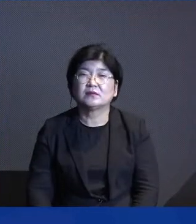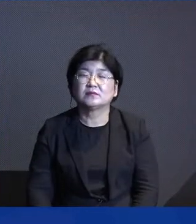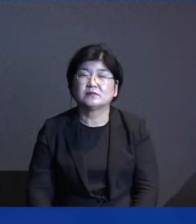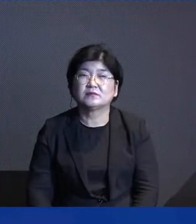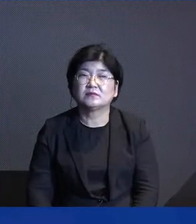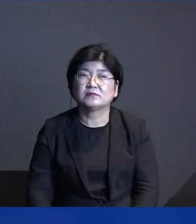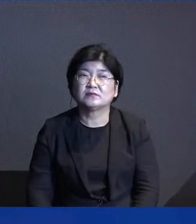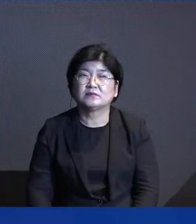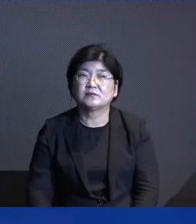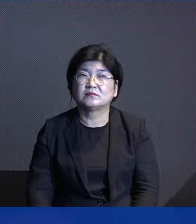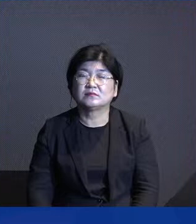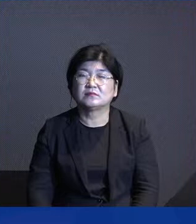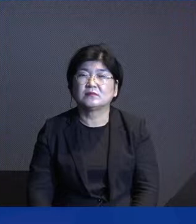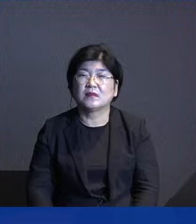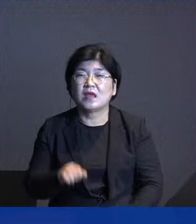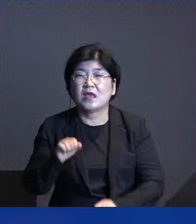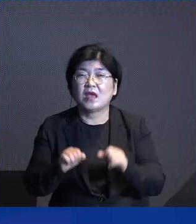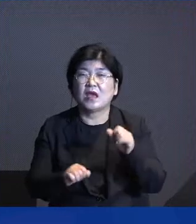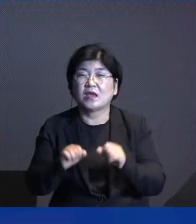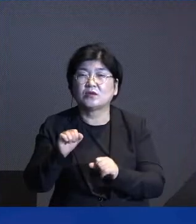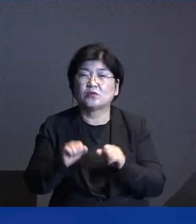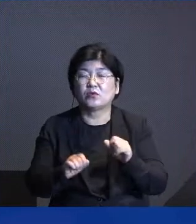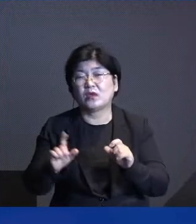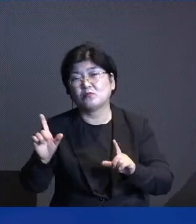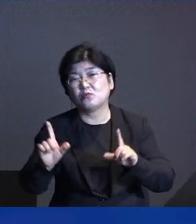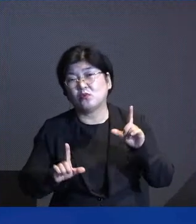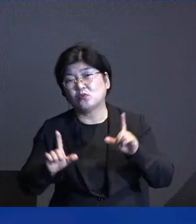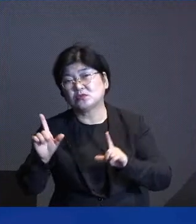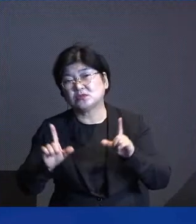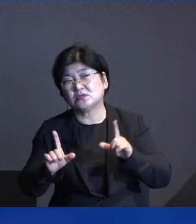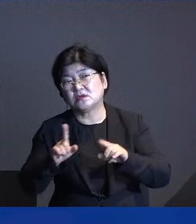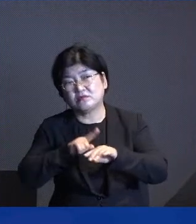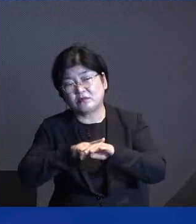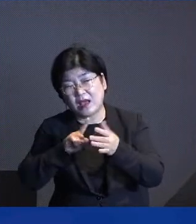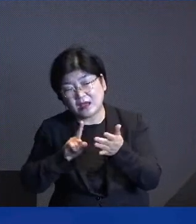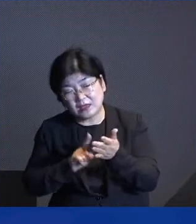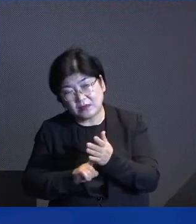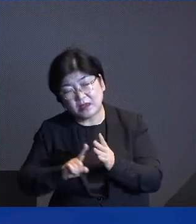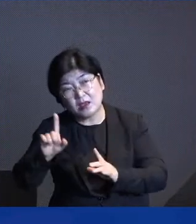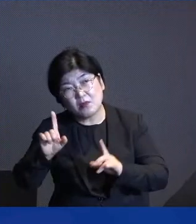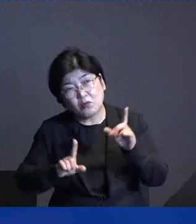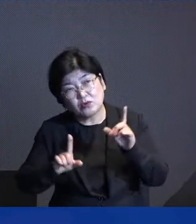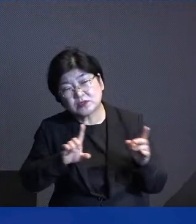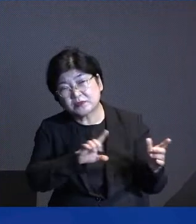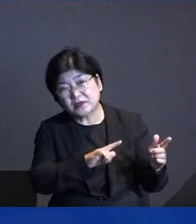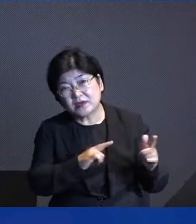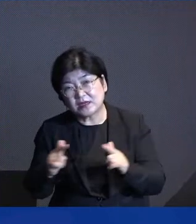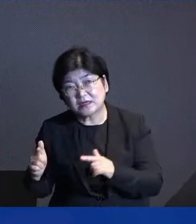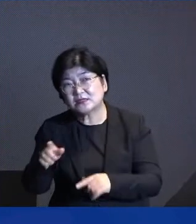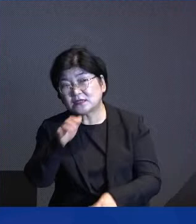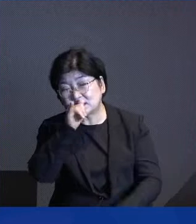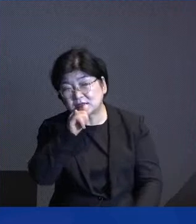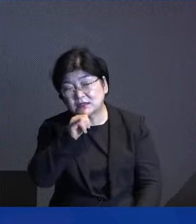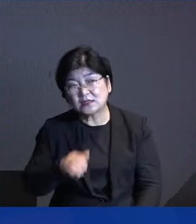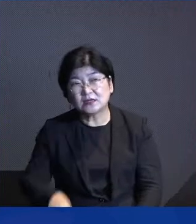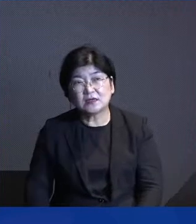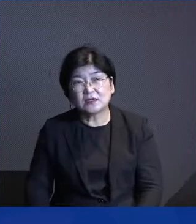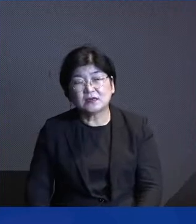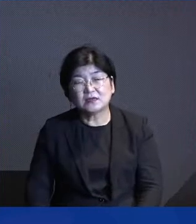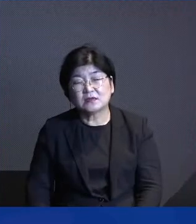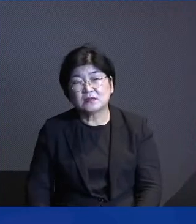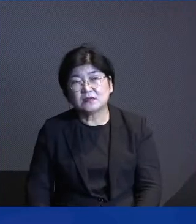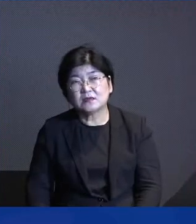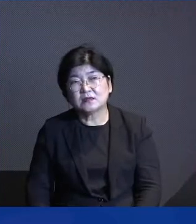psychological symptoms, increased risk of institutionalization, chemical restraints, abuse, distance from